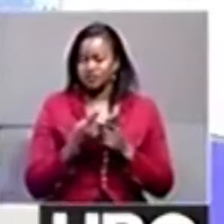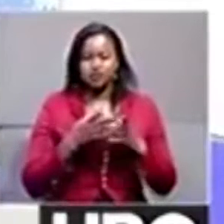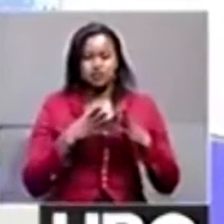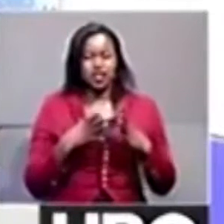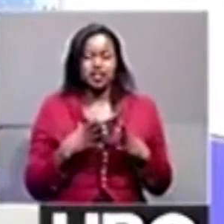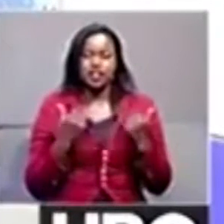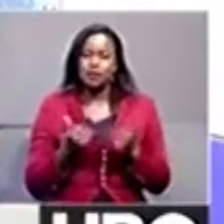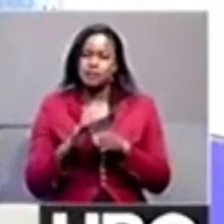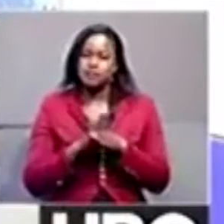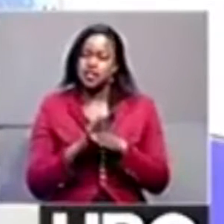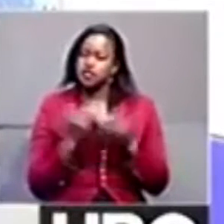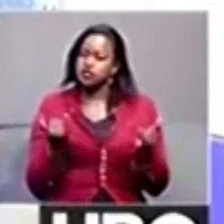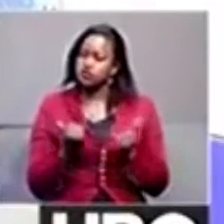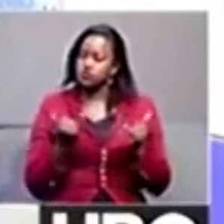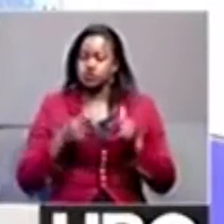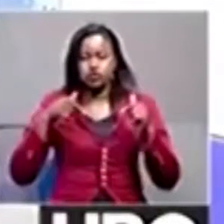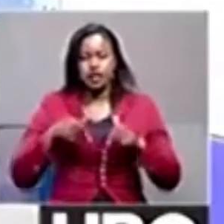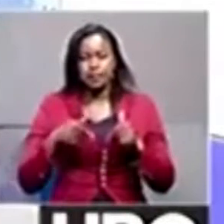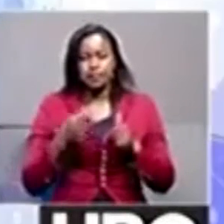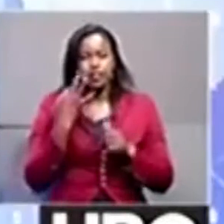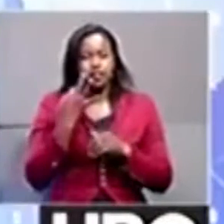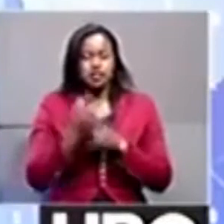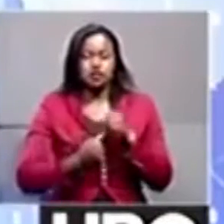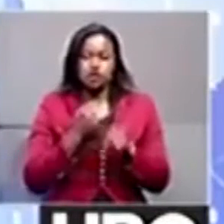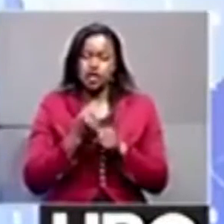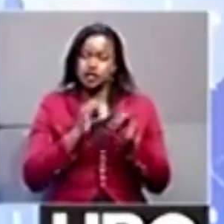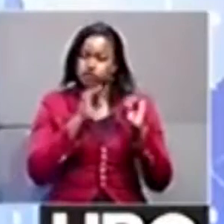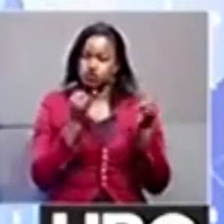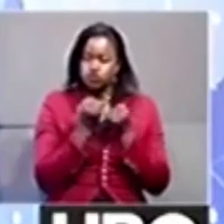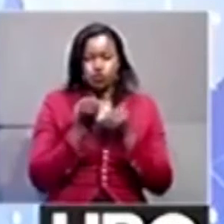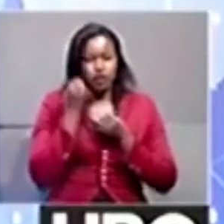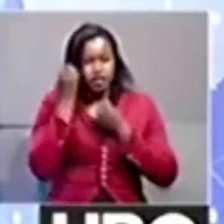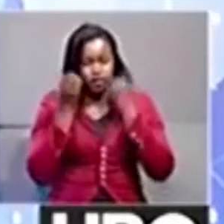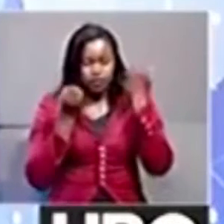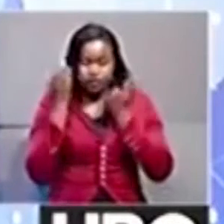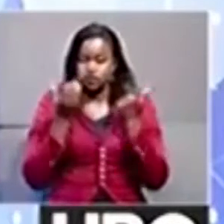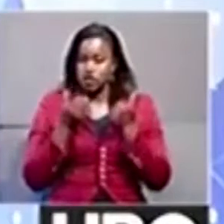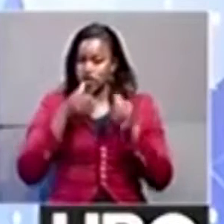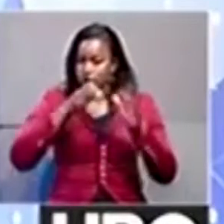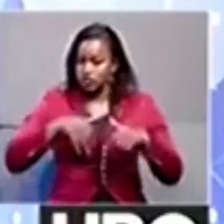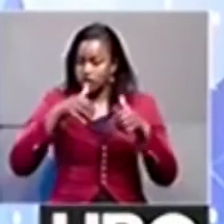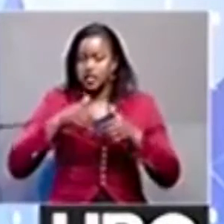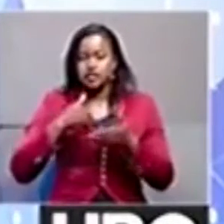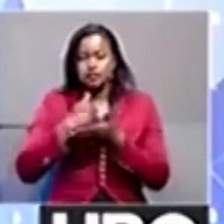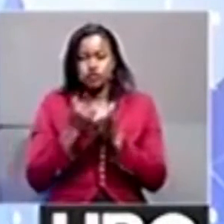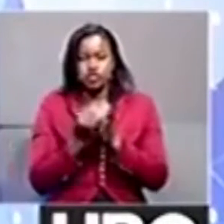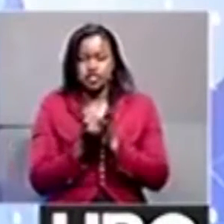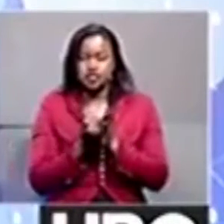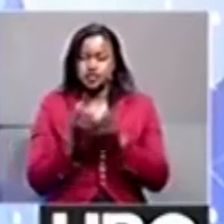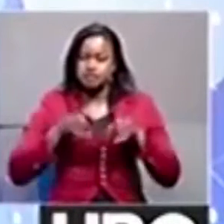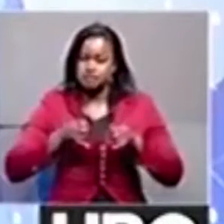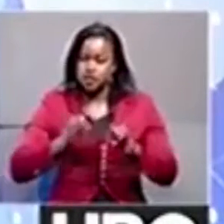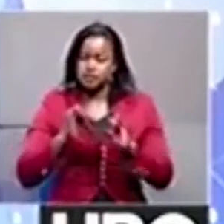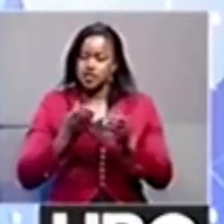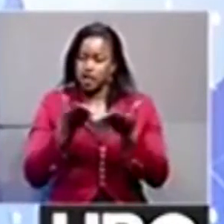Now into our business news this evening, a three-year institutional innovations in organic agriculture project is being implemented